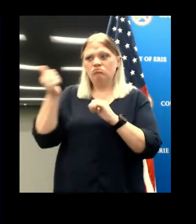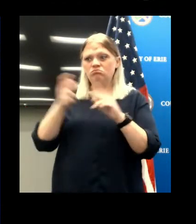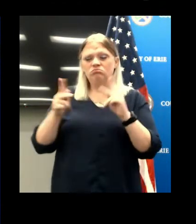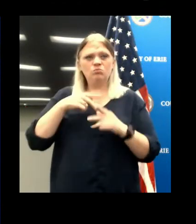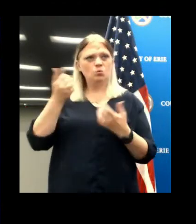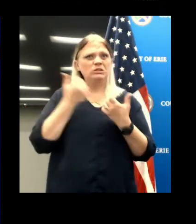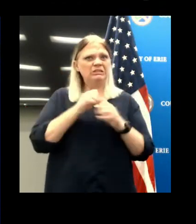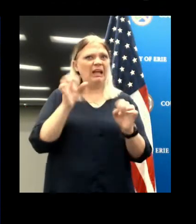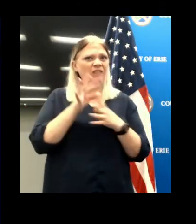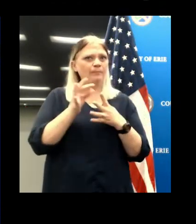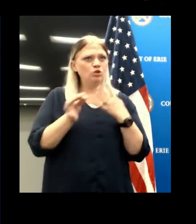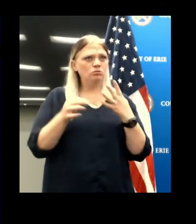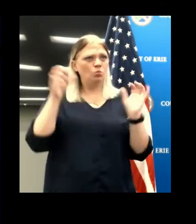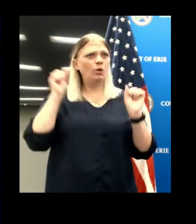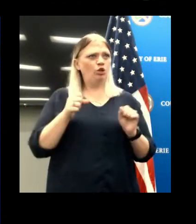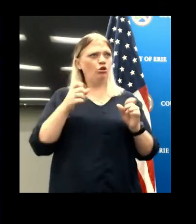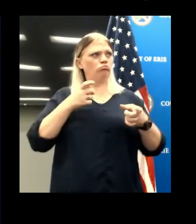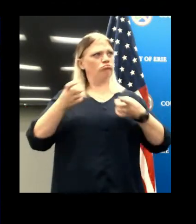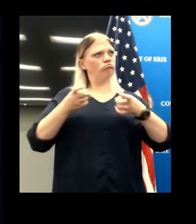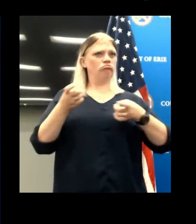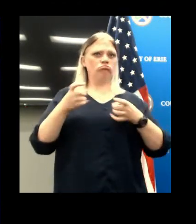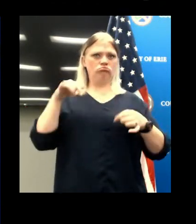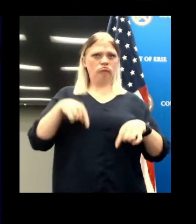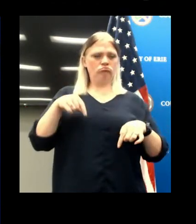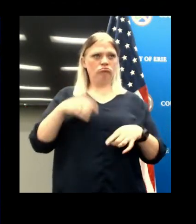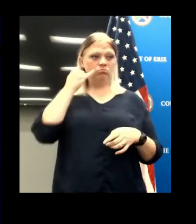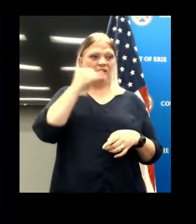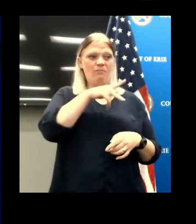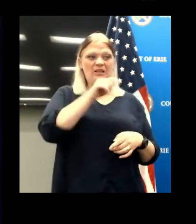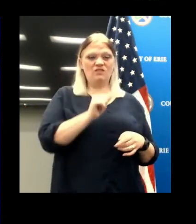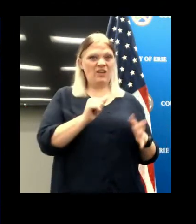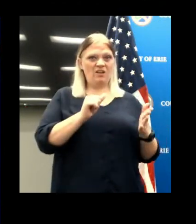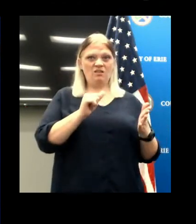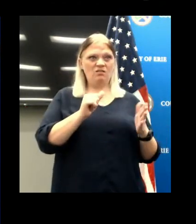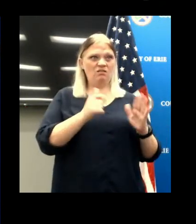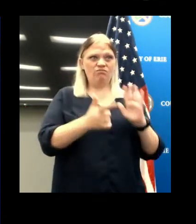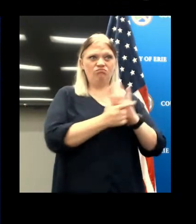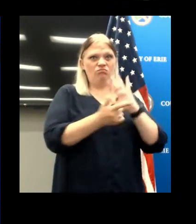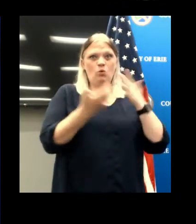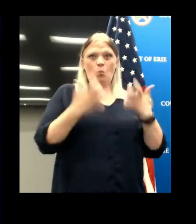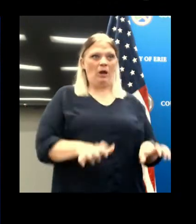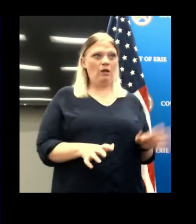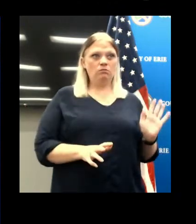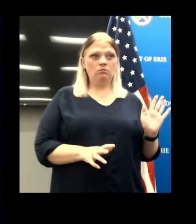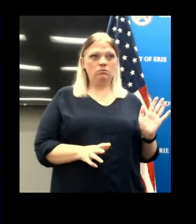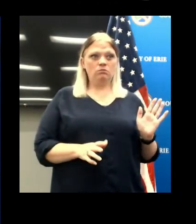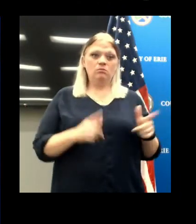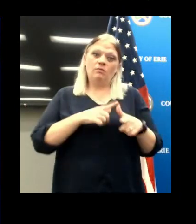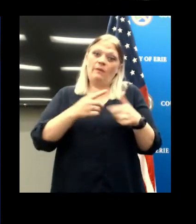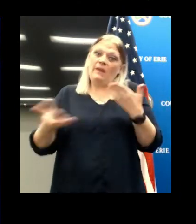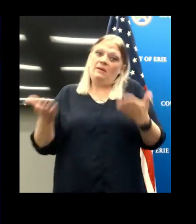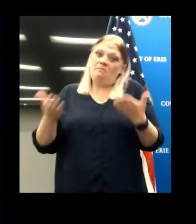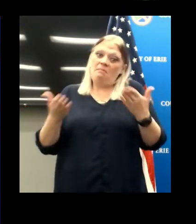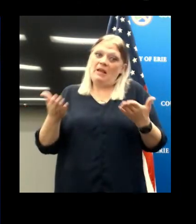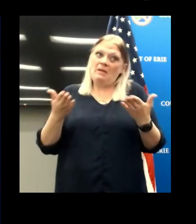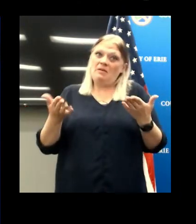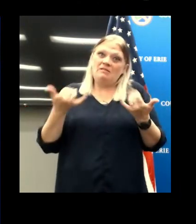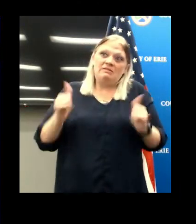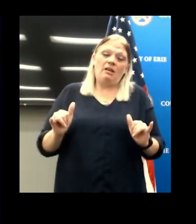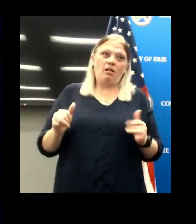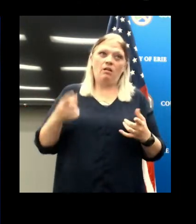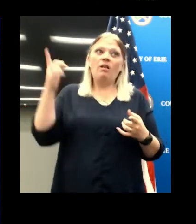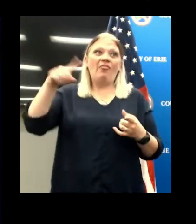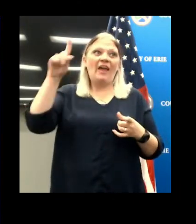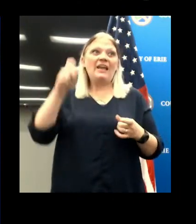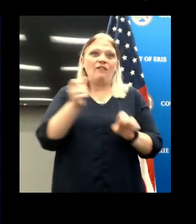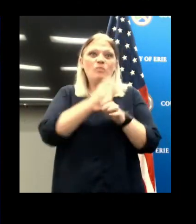safe option, and we could handle it here. If Pennsylvania is not allowing the Blue Jays to play in Pittsburgh, maybe we're still on the table. They have to make a